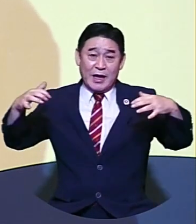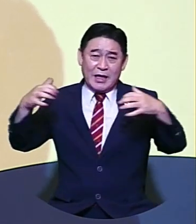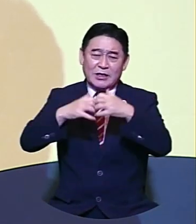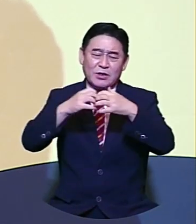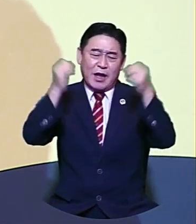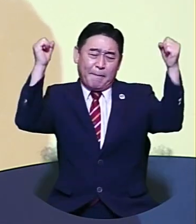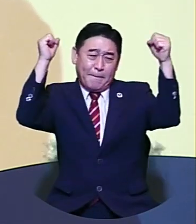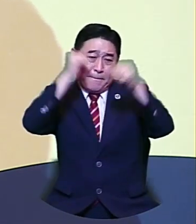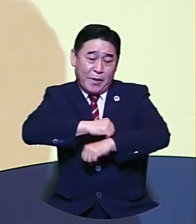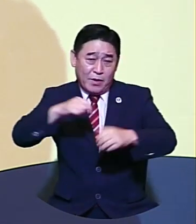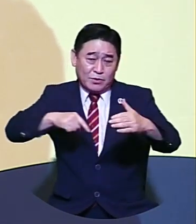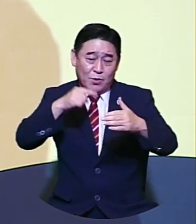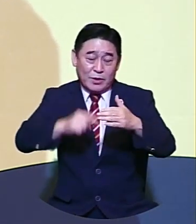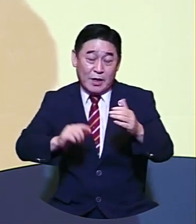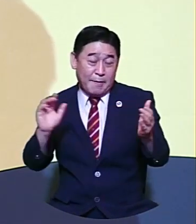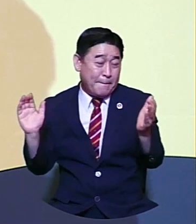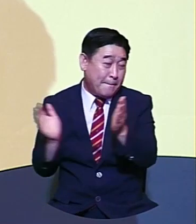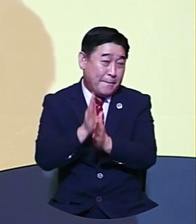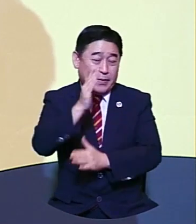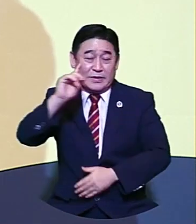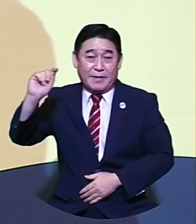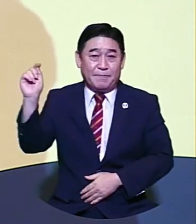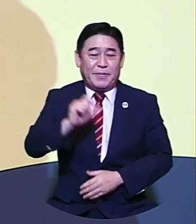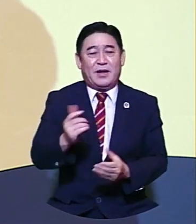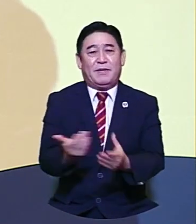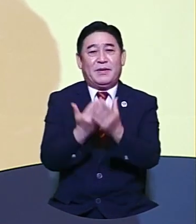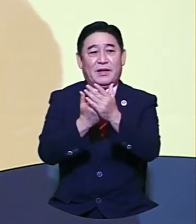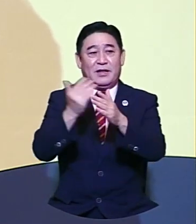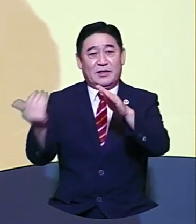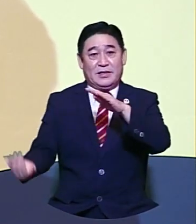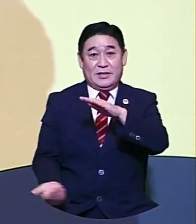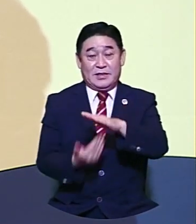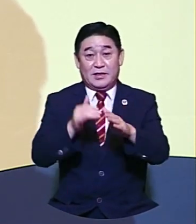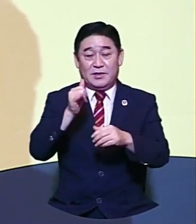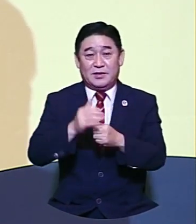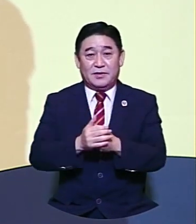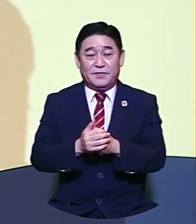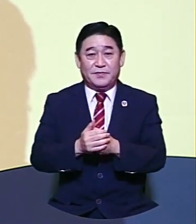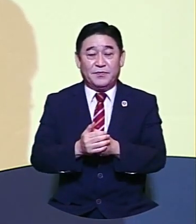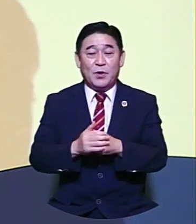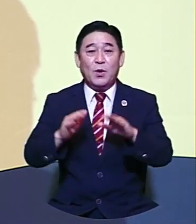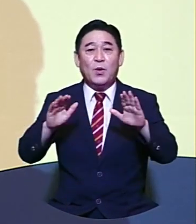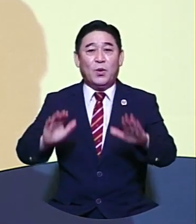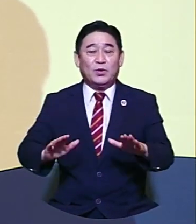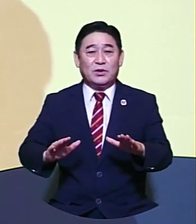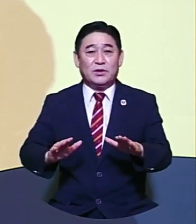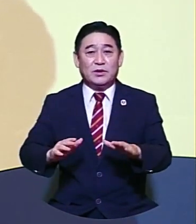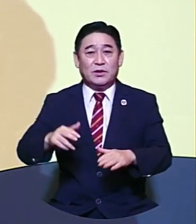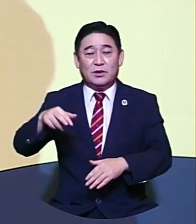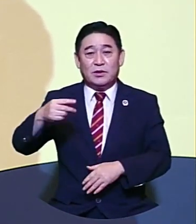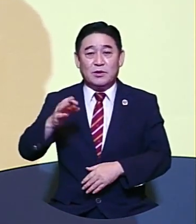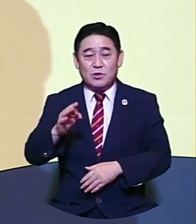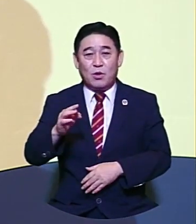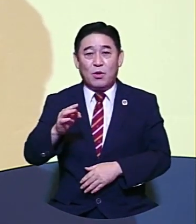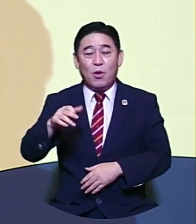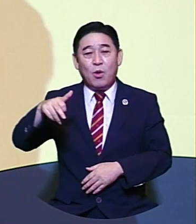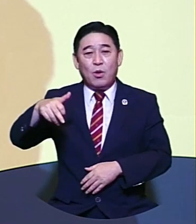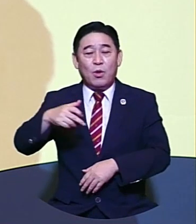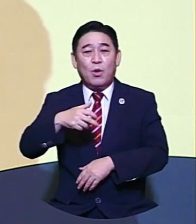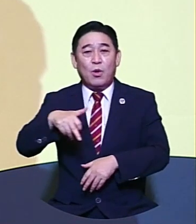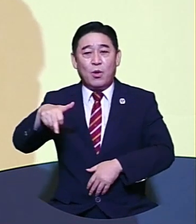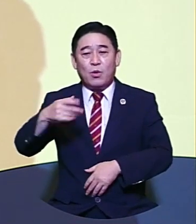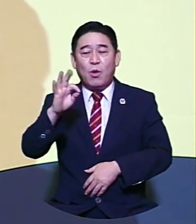past 70 years, in the ashes of the Korean War, we have achieved spectacular economic growth.